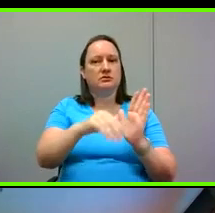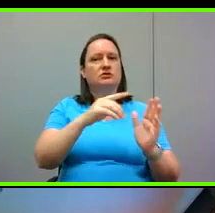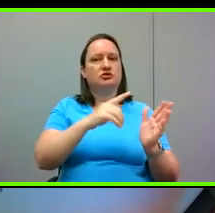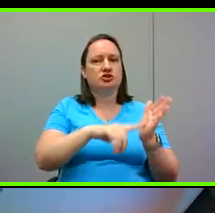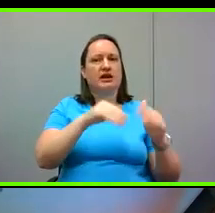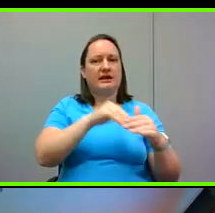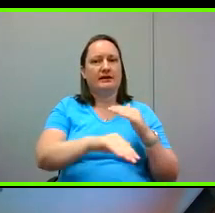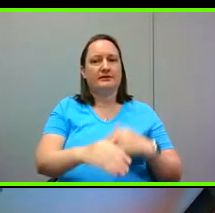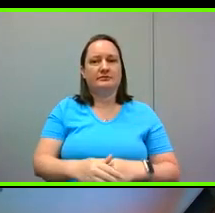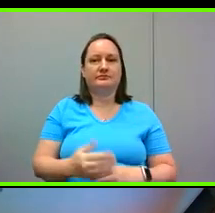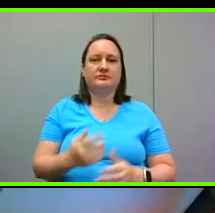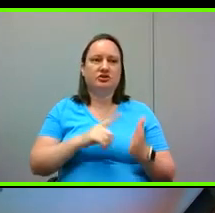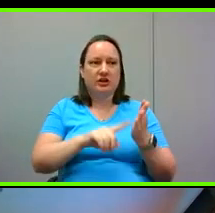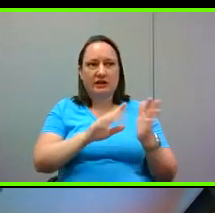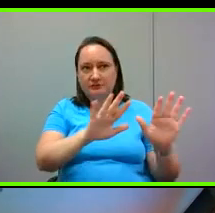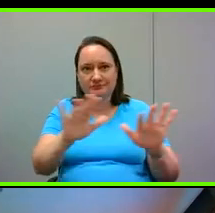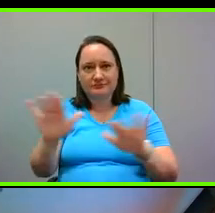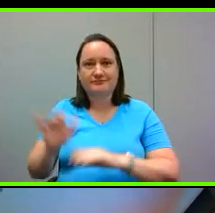Justin?